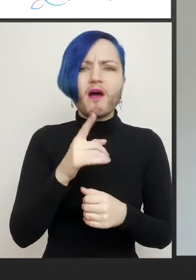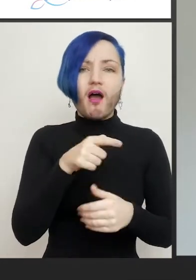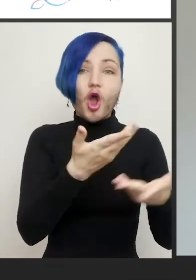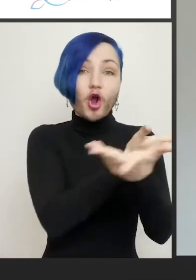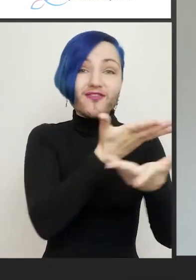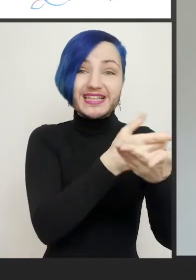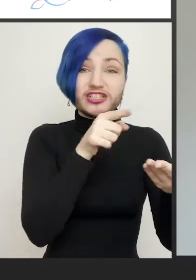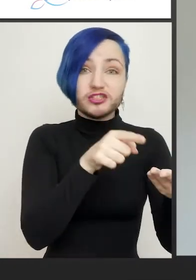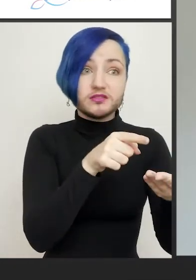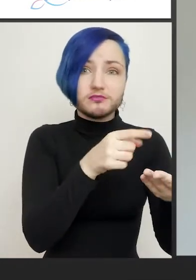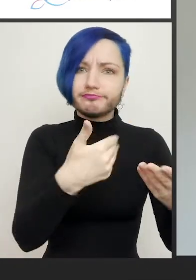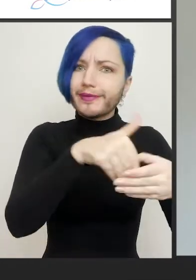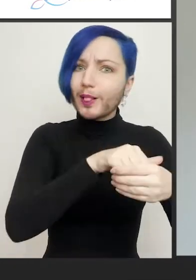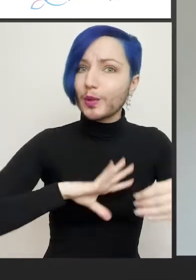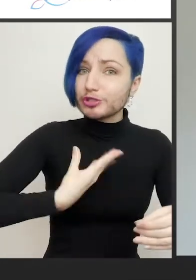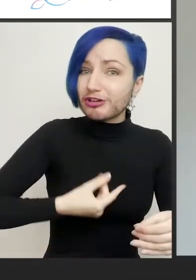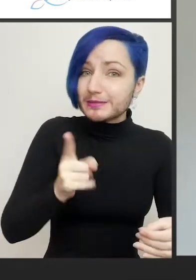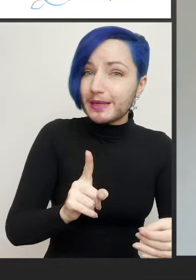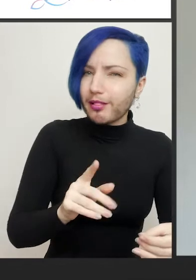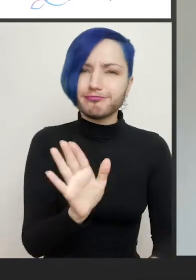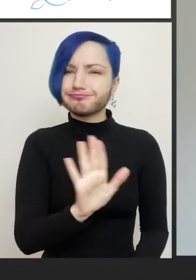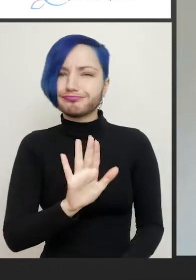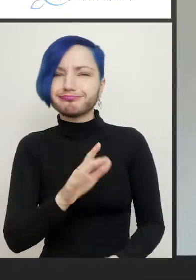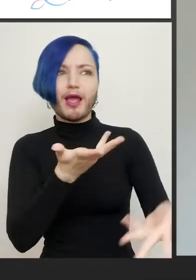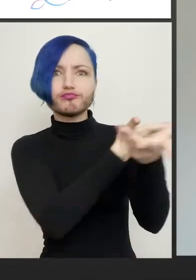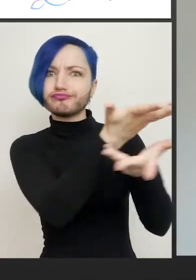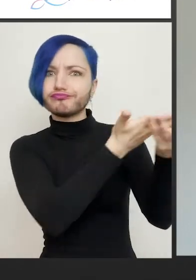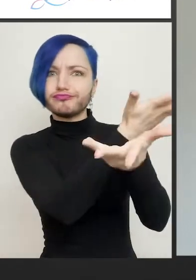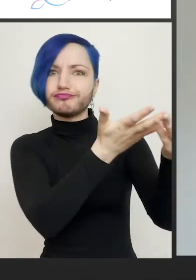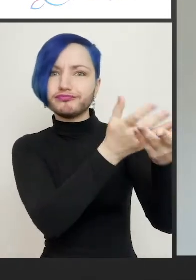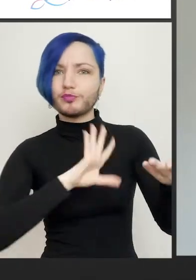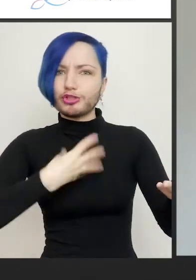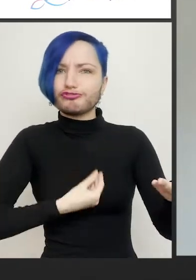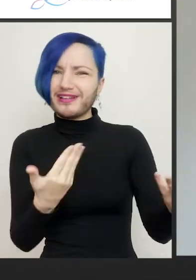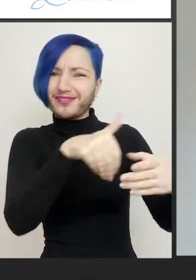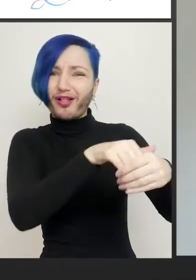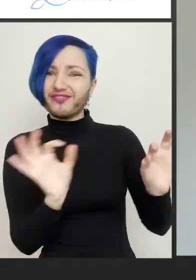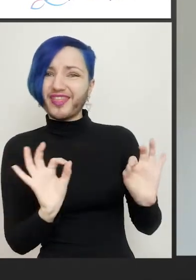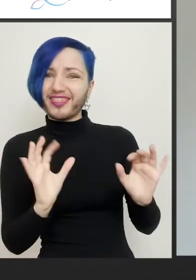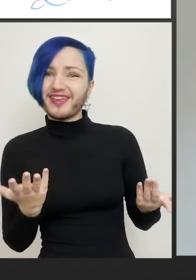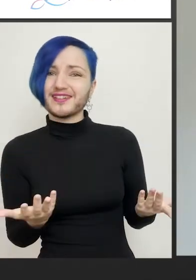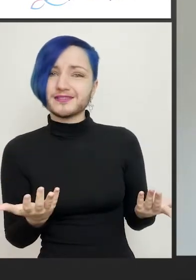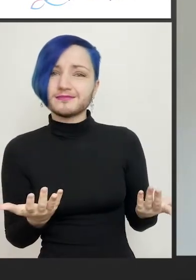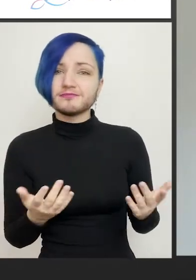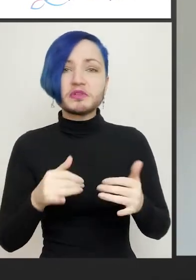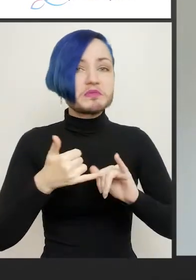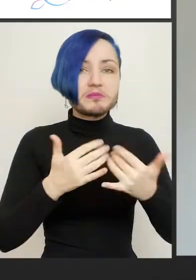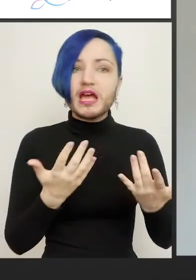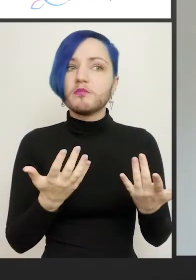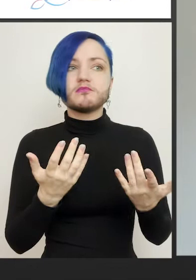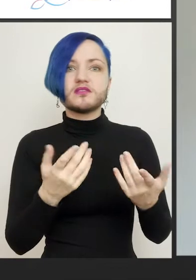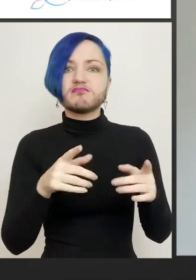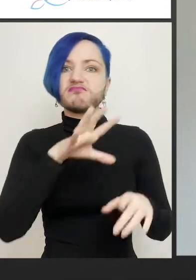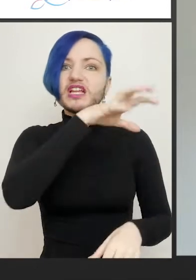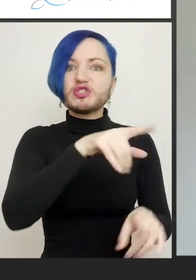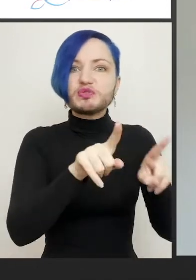people have a stake in that discussion. It's often a conversation conducted above trans people's heads. Sometimes at institutional level,